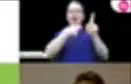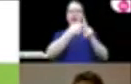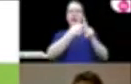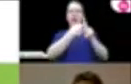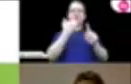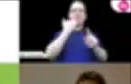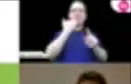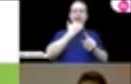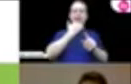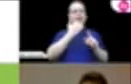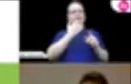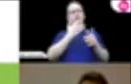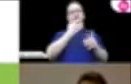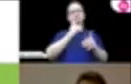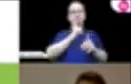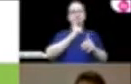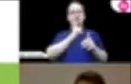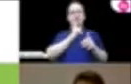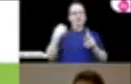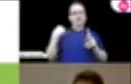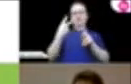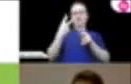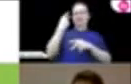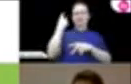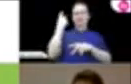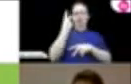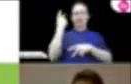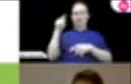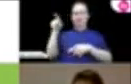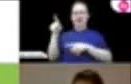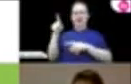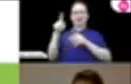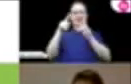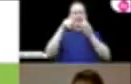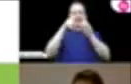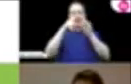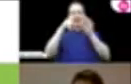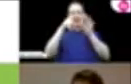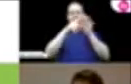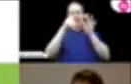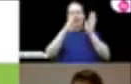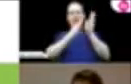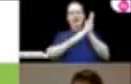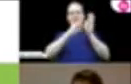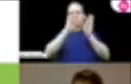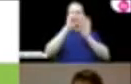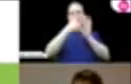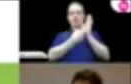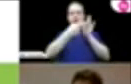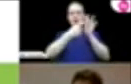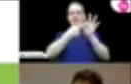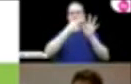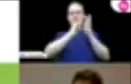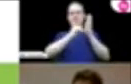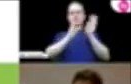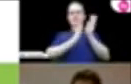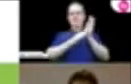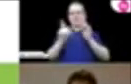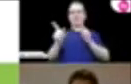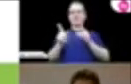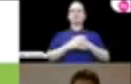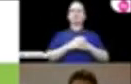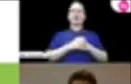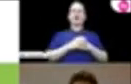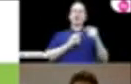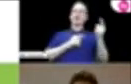Victorians and issues around imperialism. And Maggie, Hi